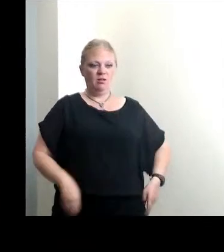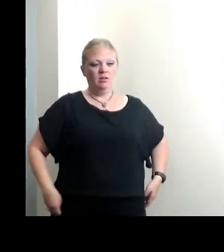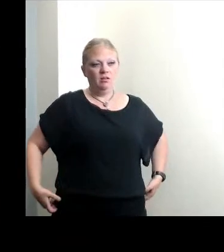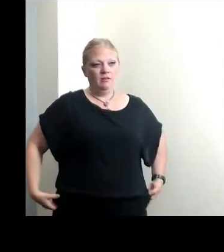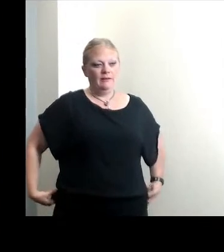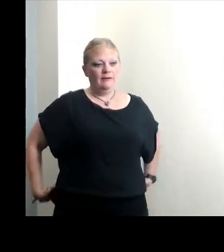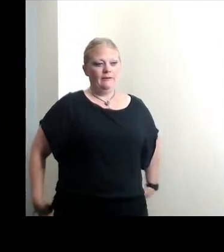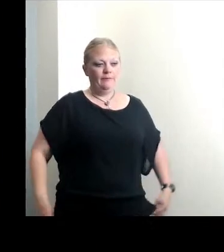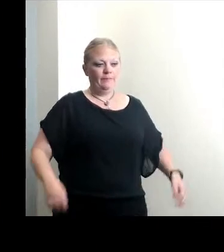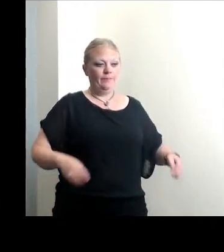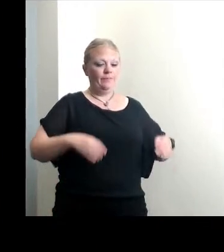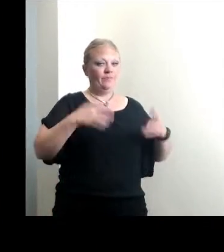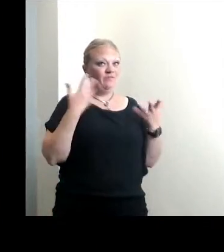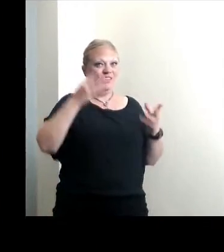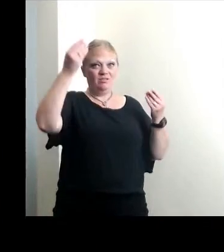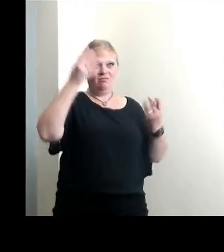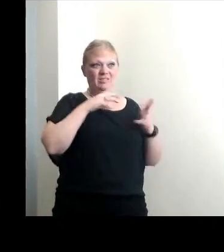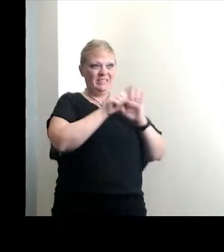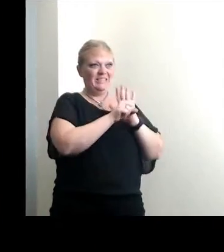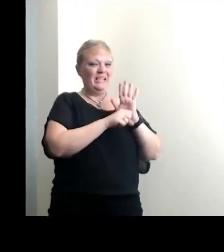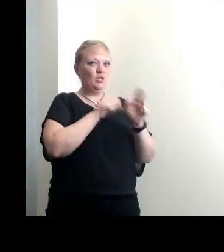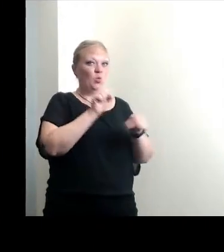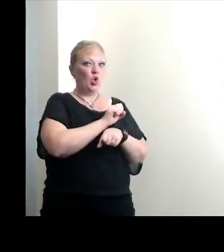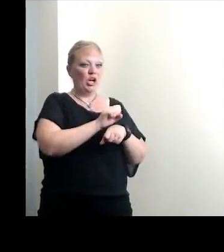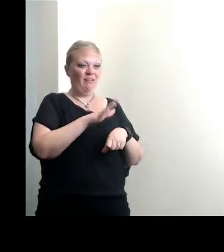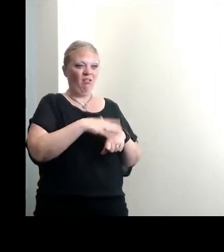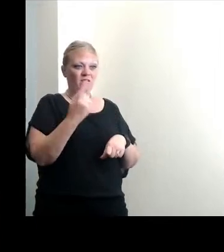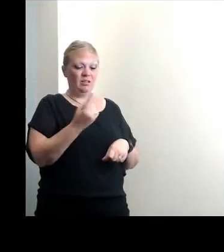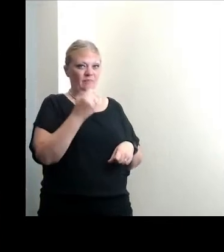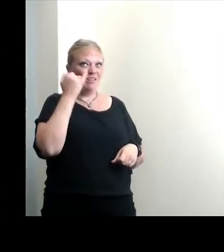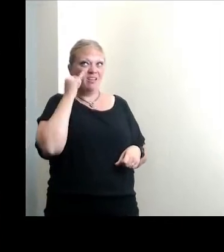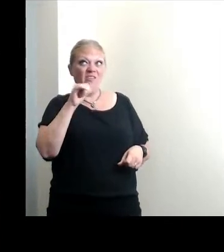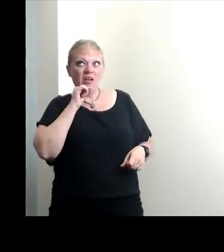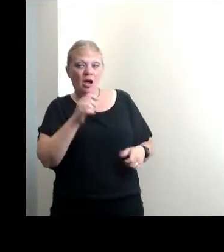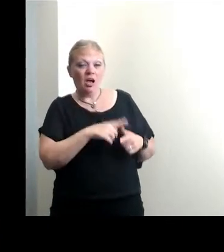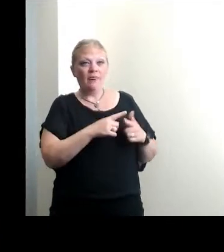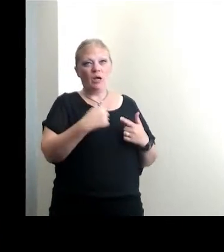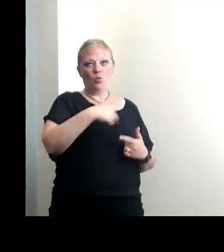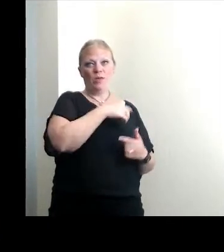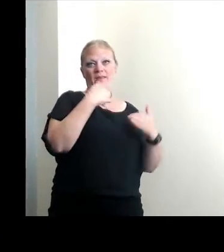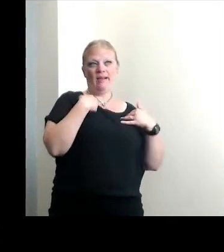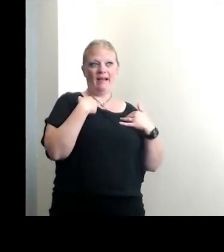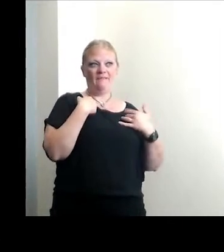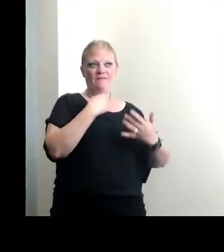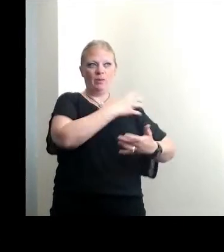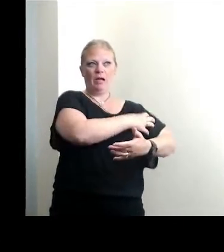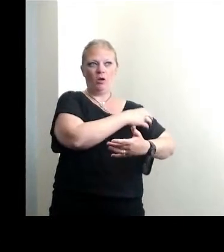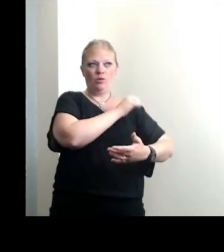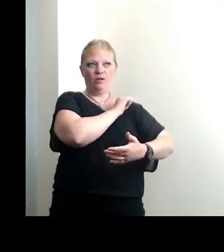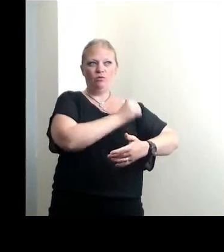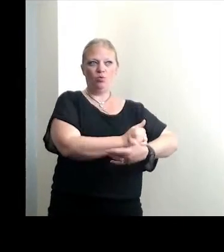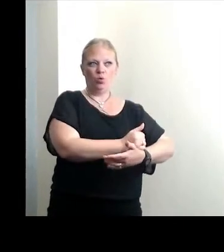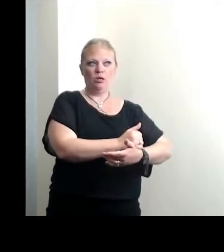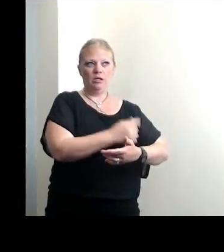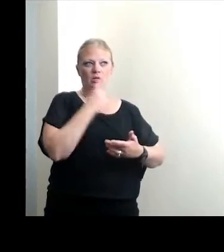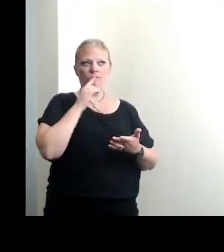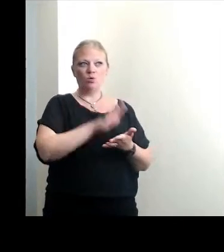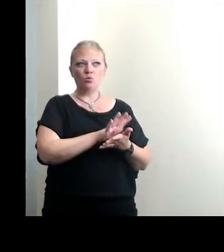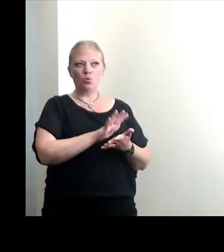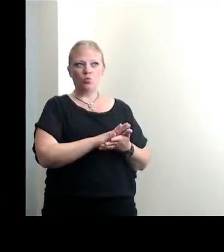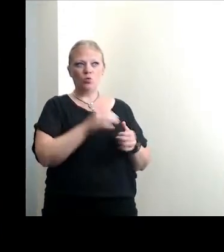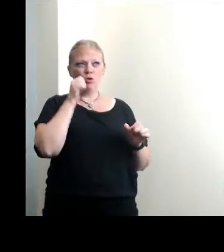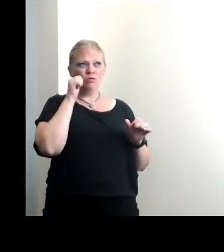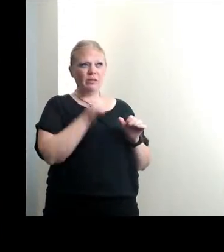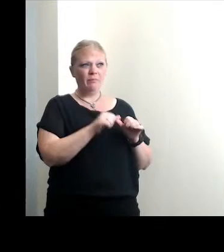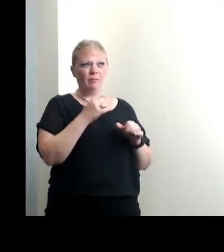is working on something. If they do not, we do have the power under the same law I just talked about to enforce it for schools. Remember last